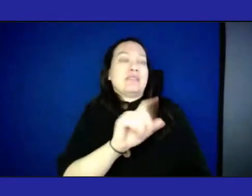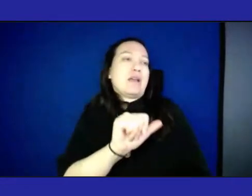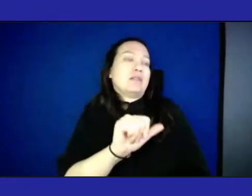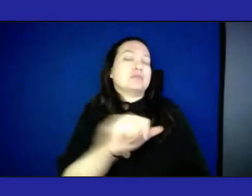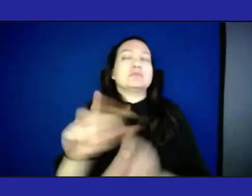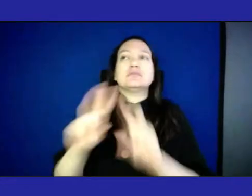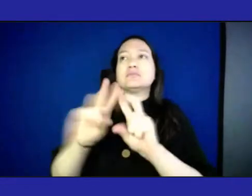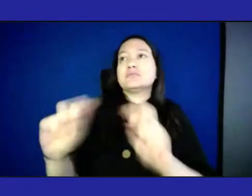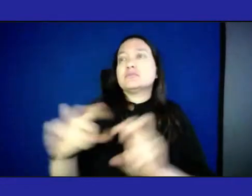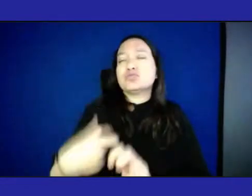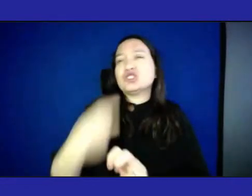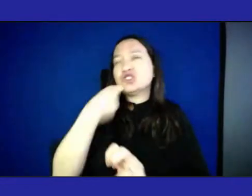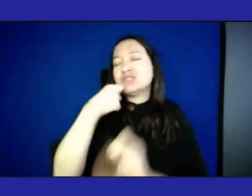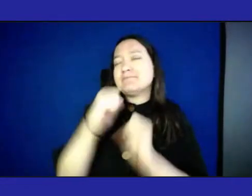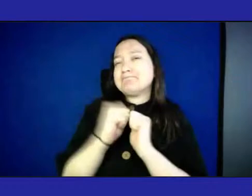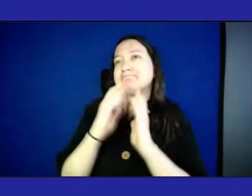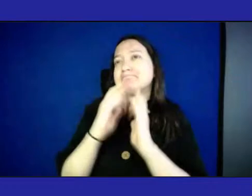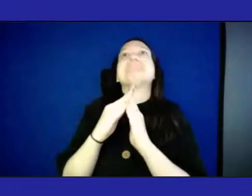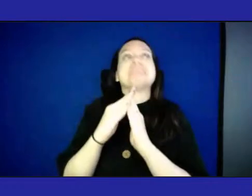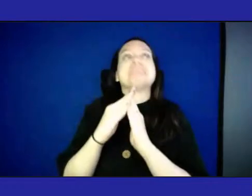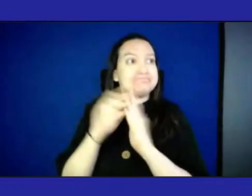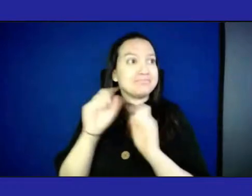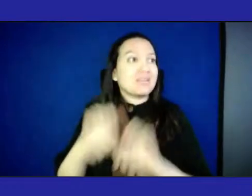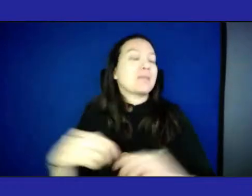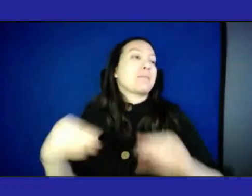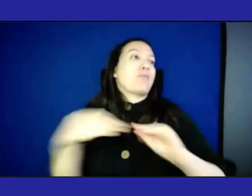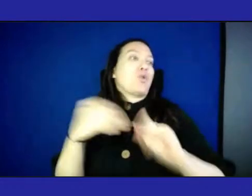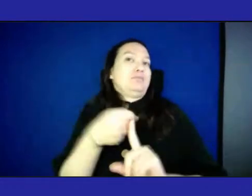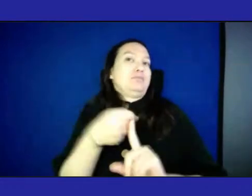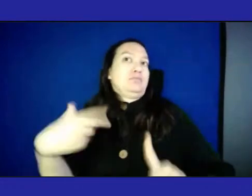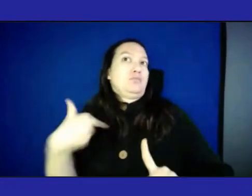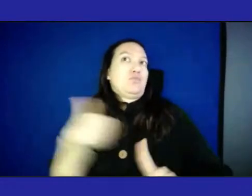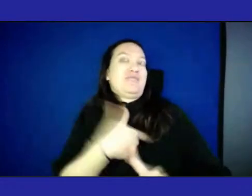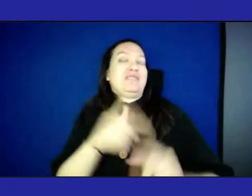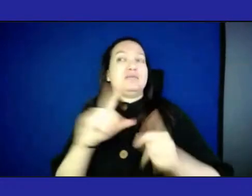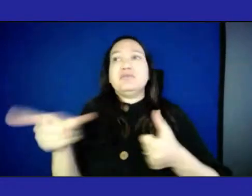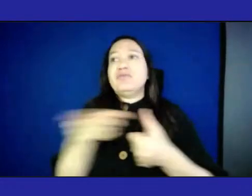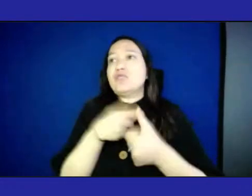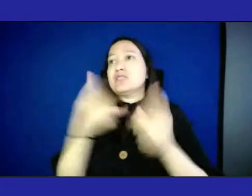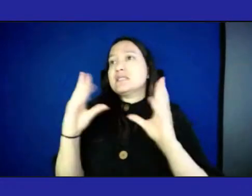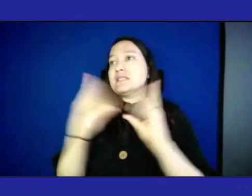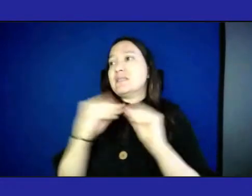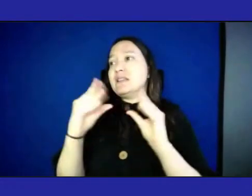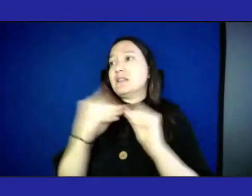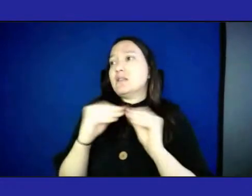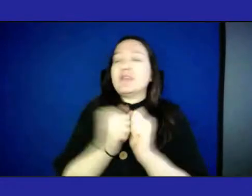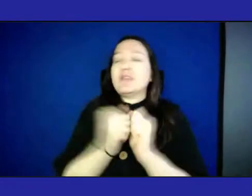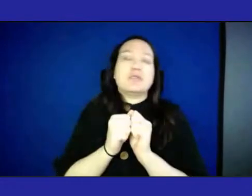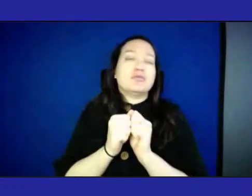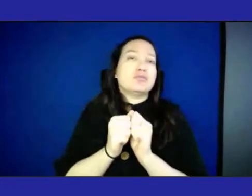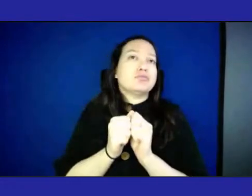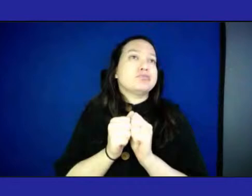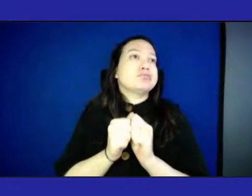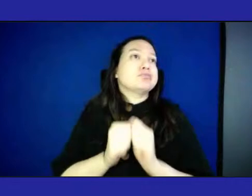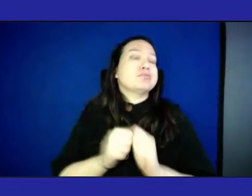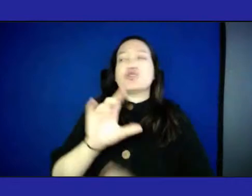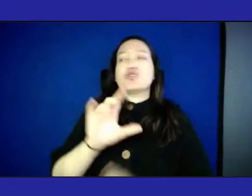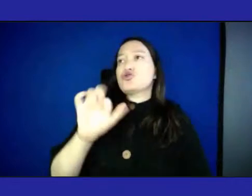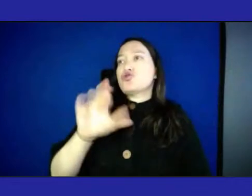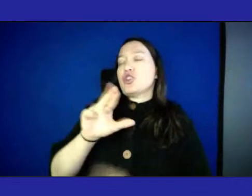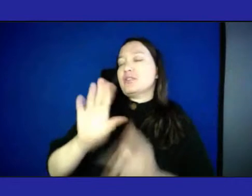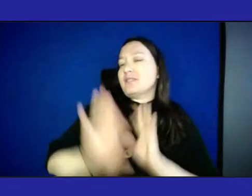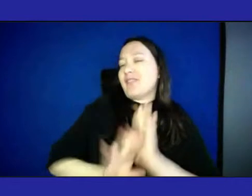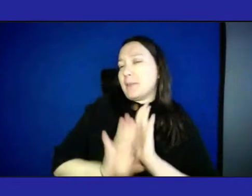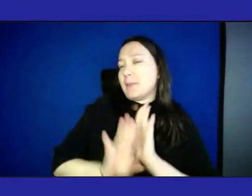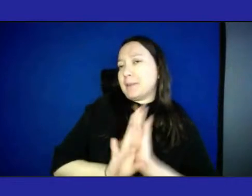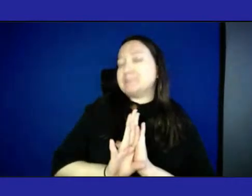just launched this, and we can bring more on that. We've had our initial meeting with a charter developed there as well.